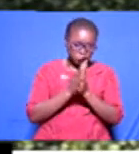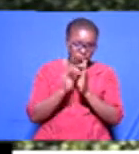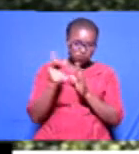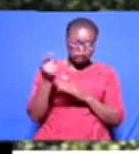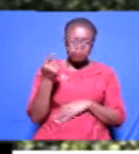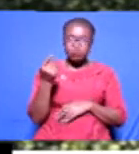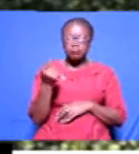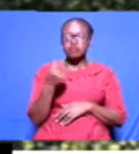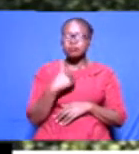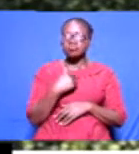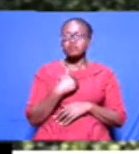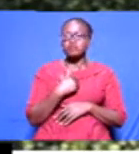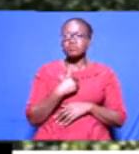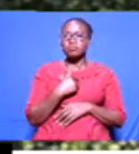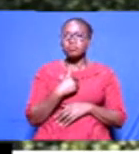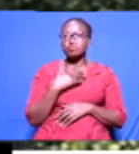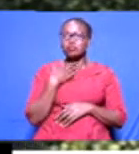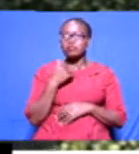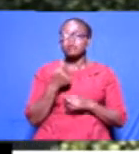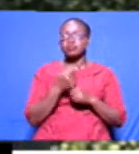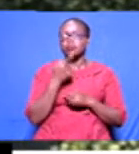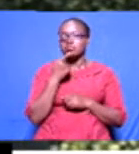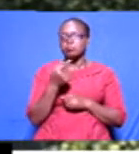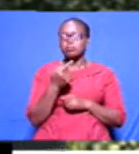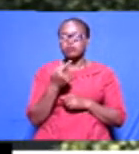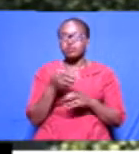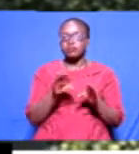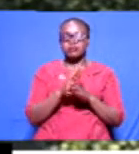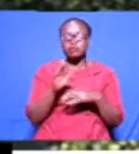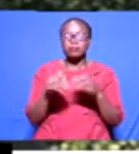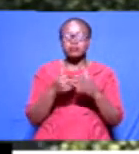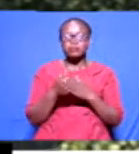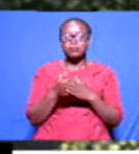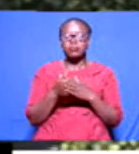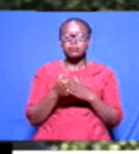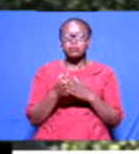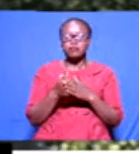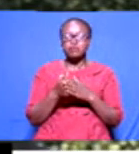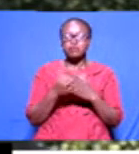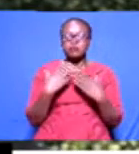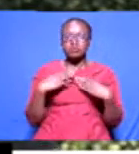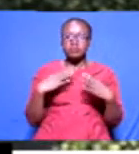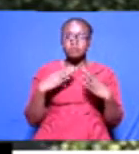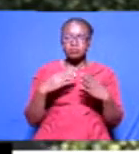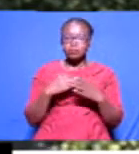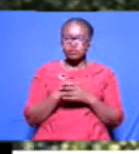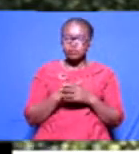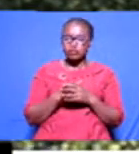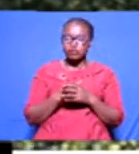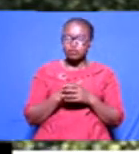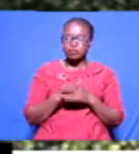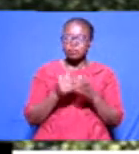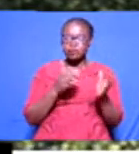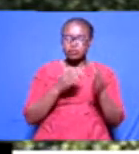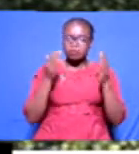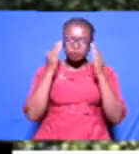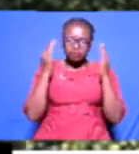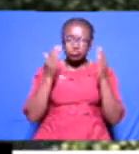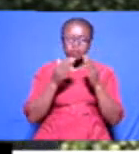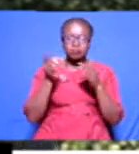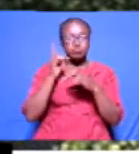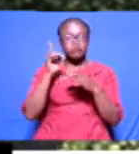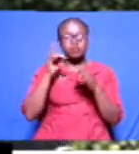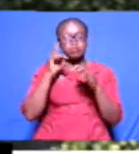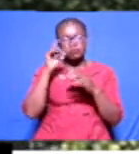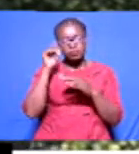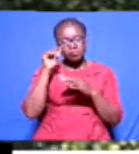we want to make sure that we cover all neighborhoods, and we're not there yet in the big cities. The plan is to focus on Nairobi and Mombasa, and